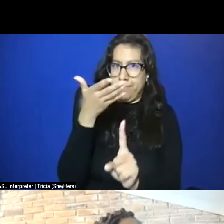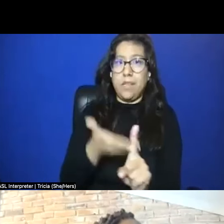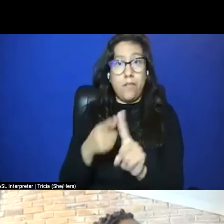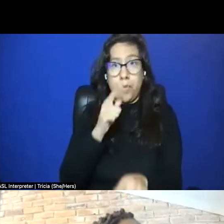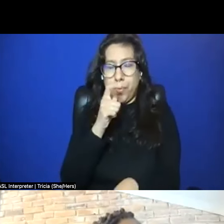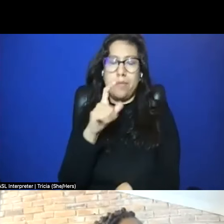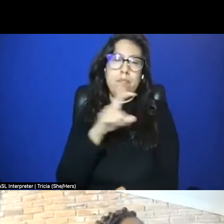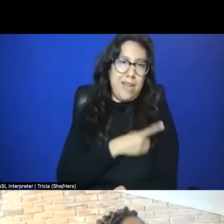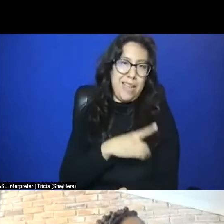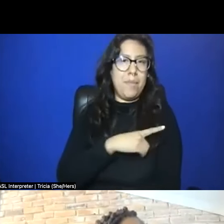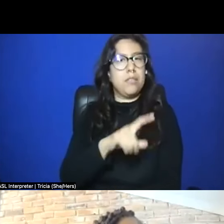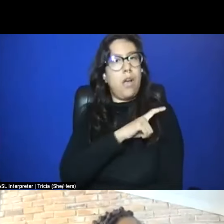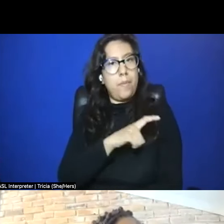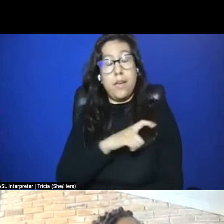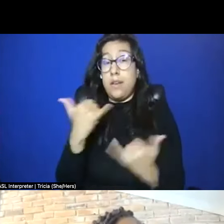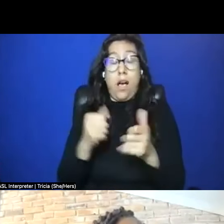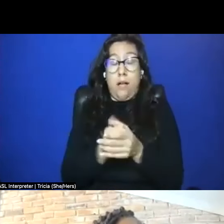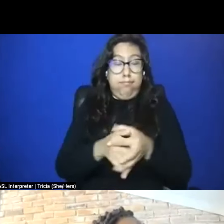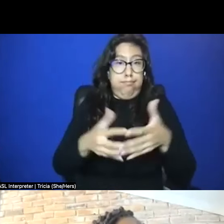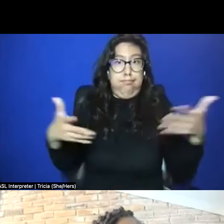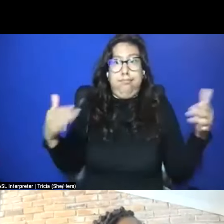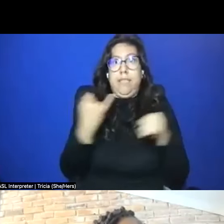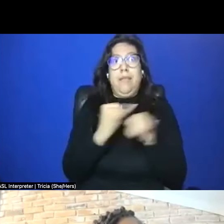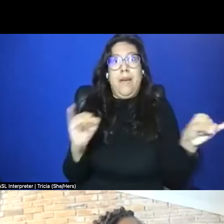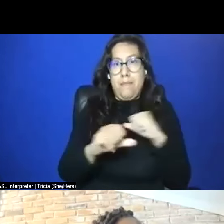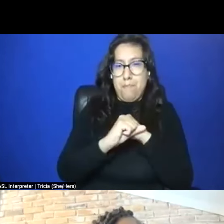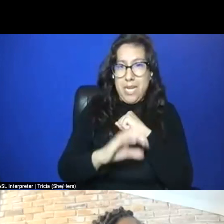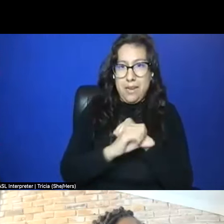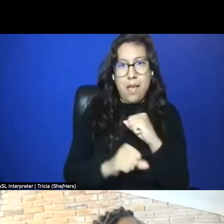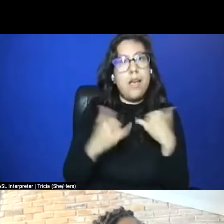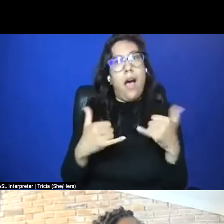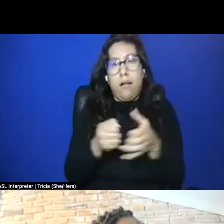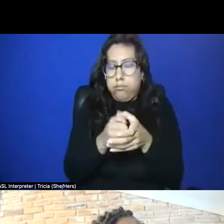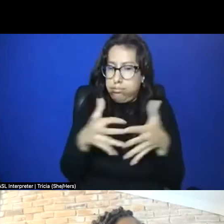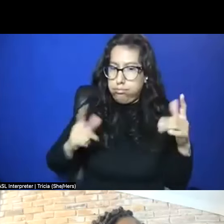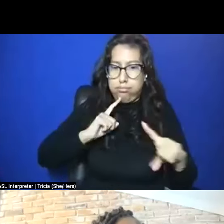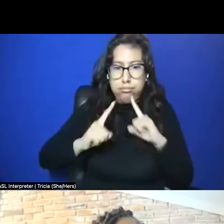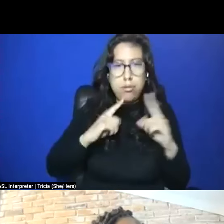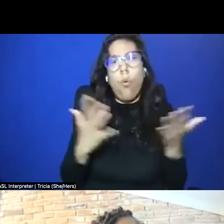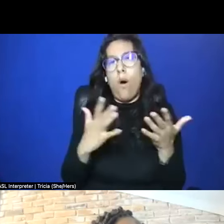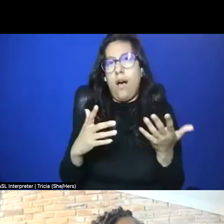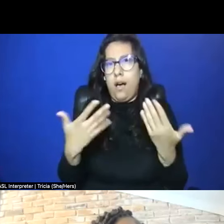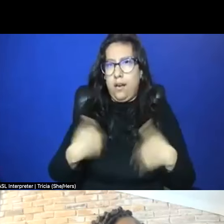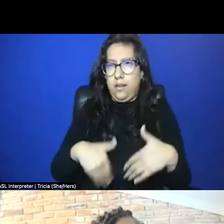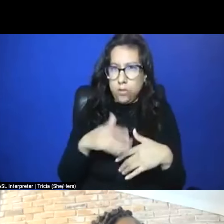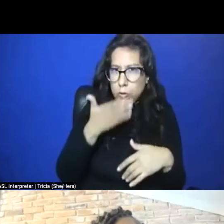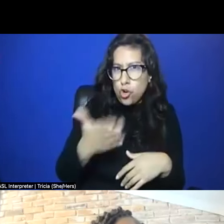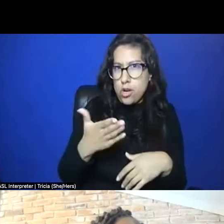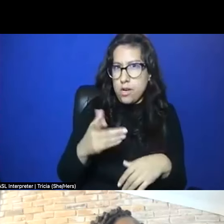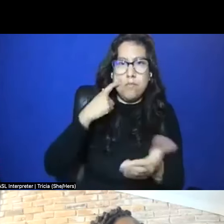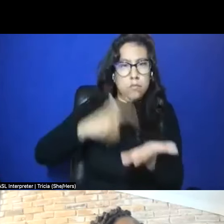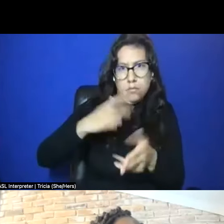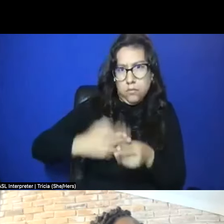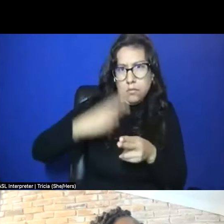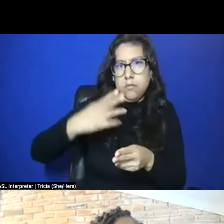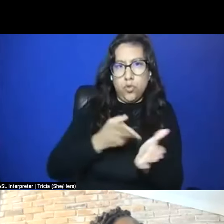explosion of independent media and an explosion of a conversation of what makes a credible news source and who does that need to